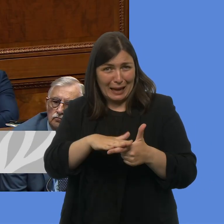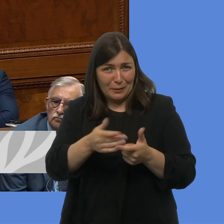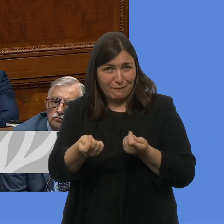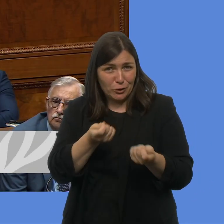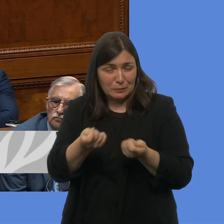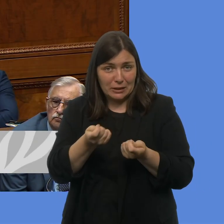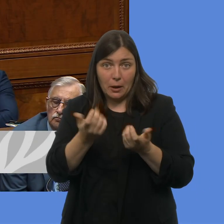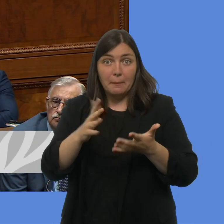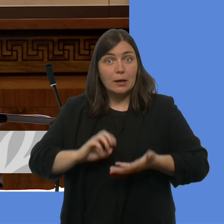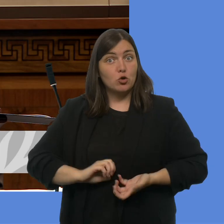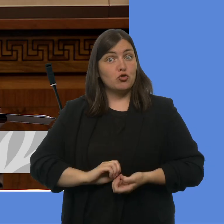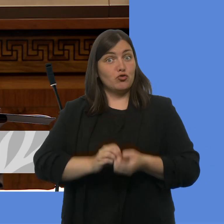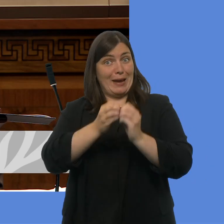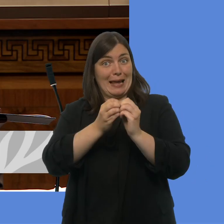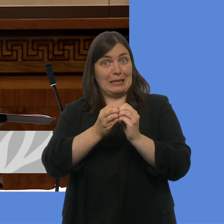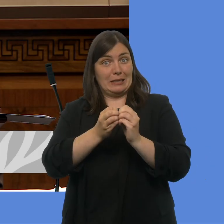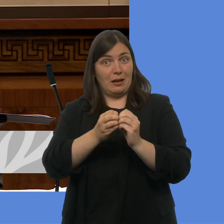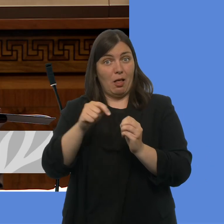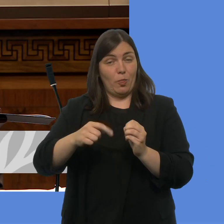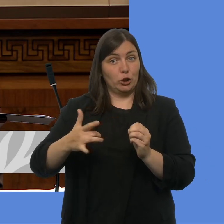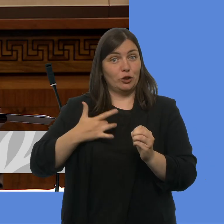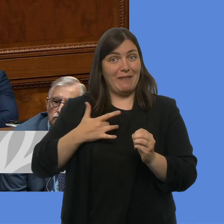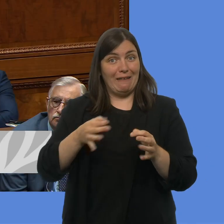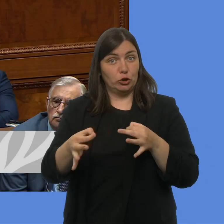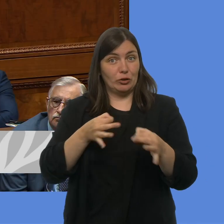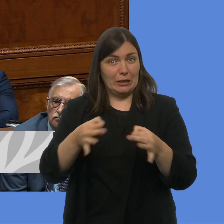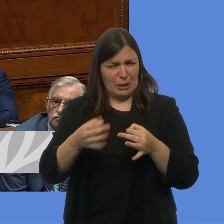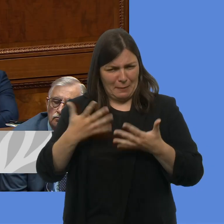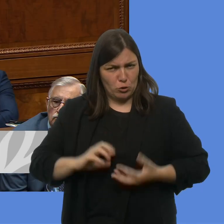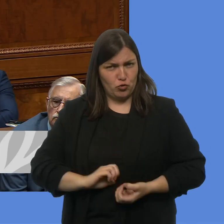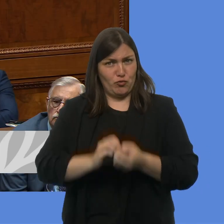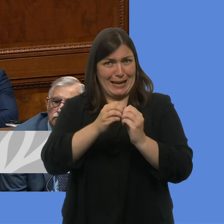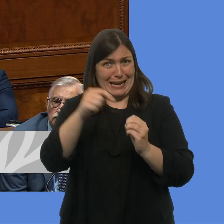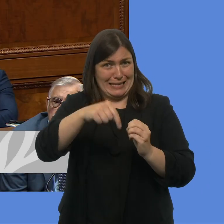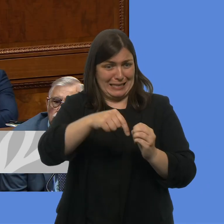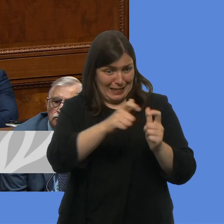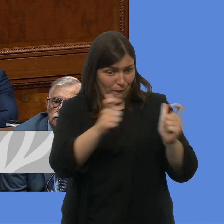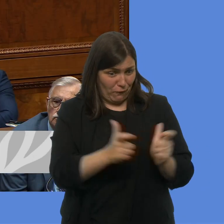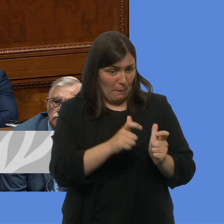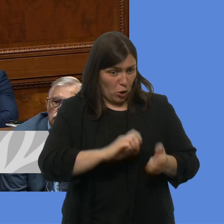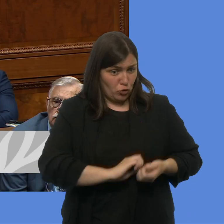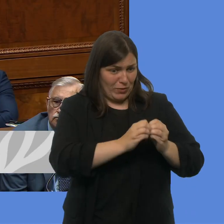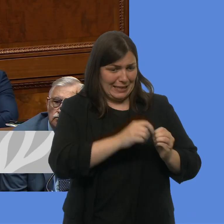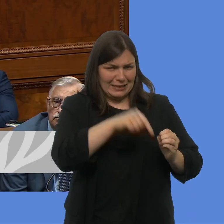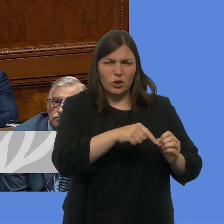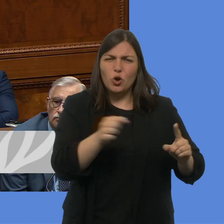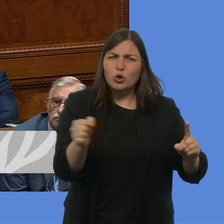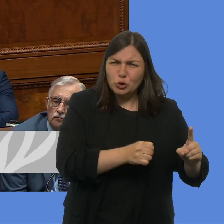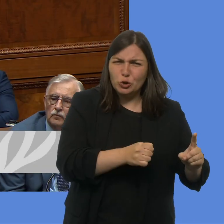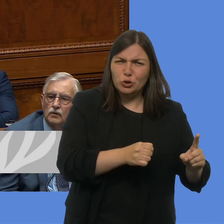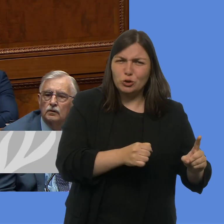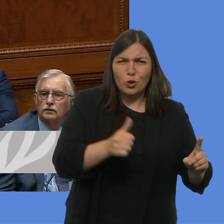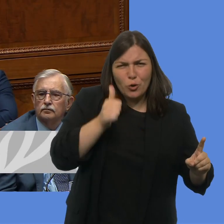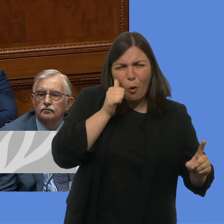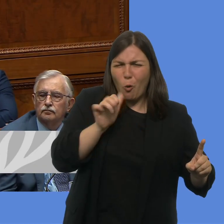Strategy 2024 to 34, that you would have sight of what that legislation is going to say. Therefore, you would understand what it was